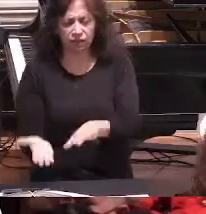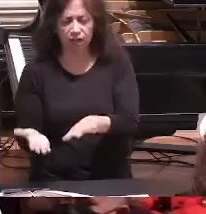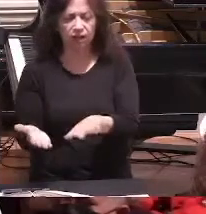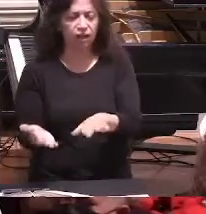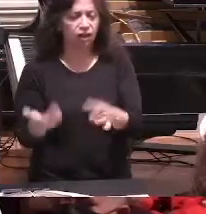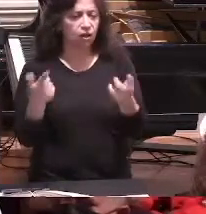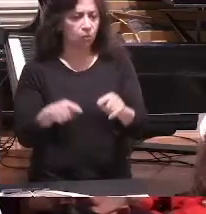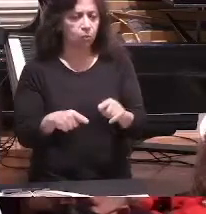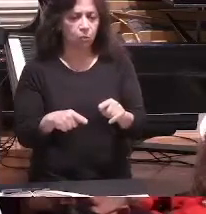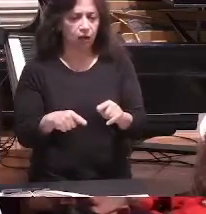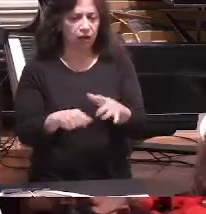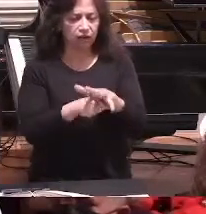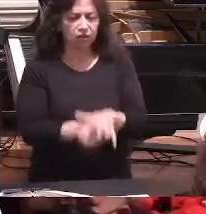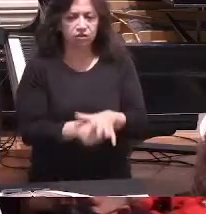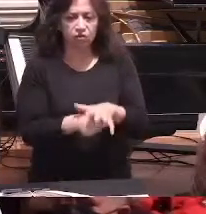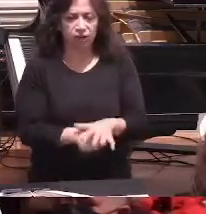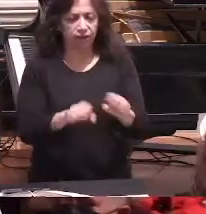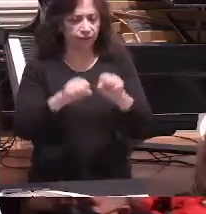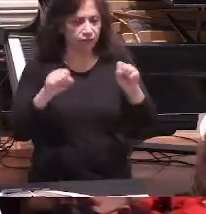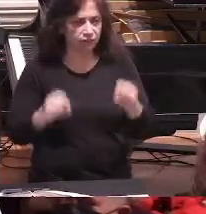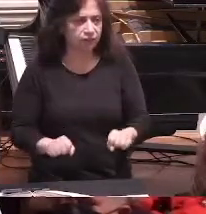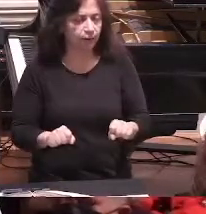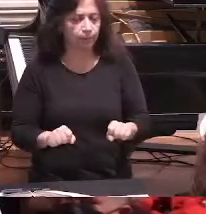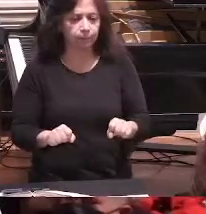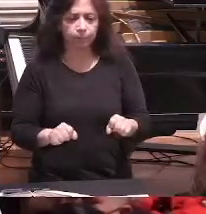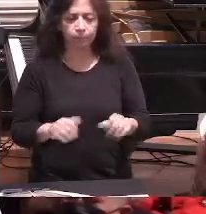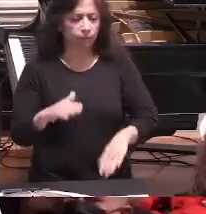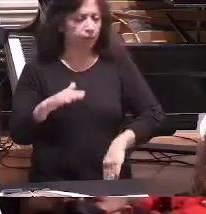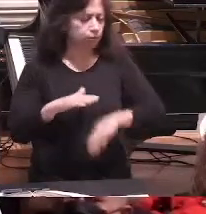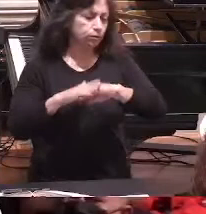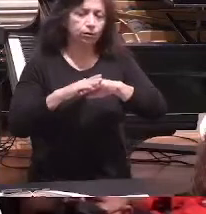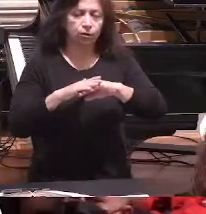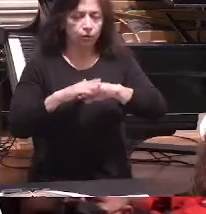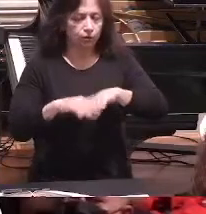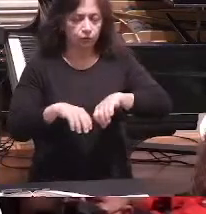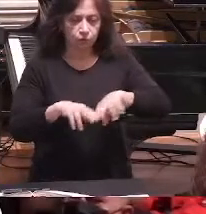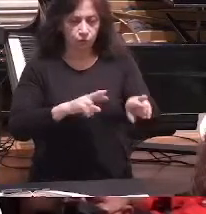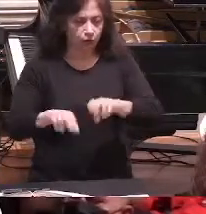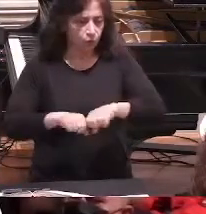when the strain on our systems is reaching another breaking point.